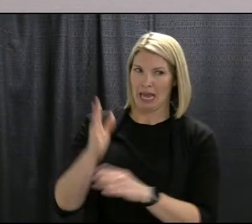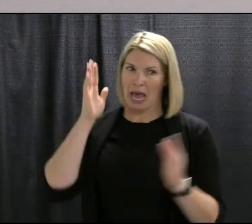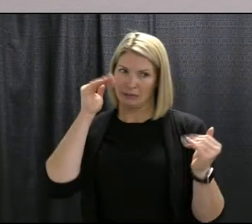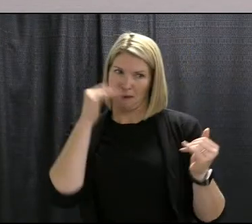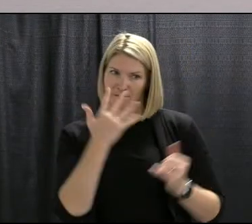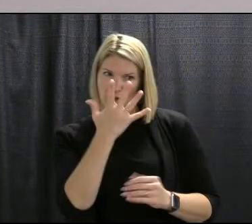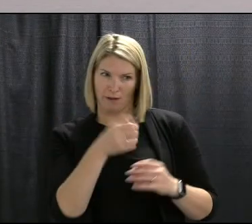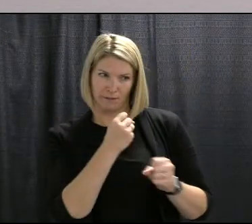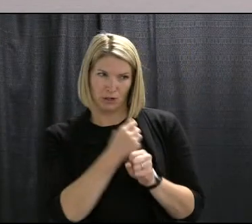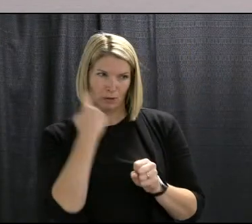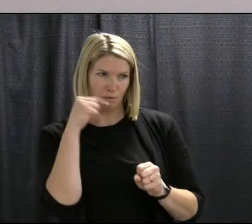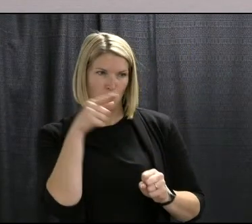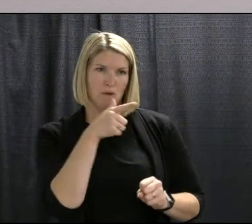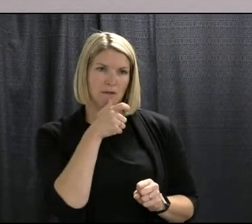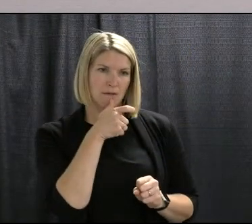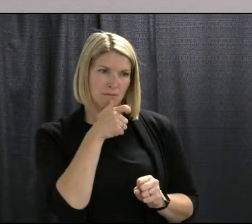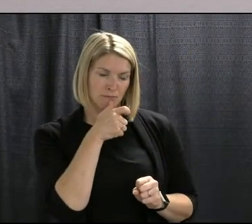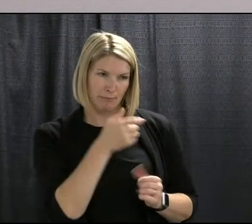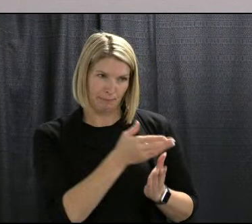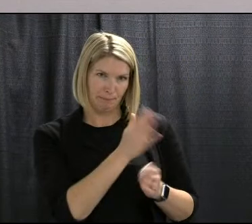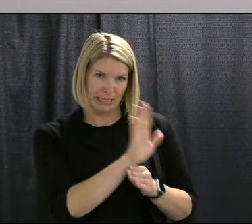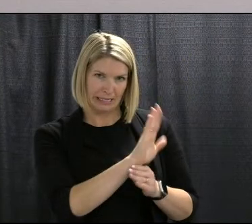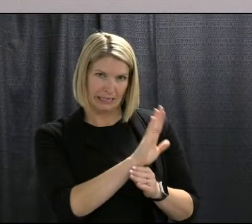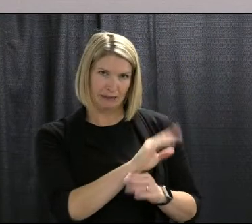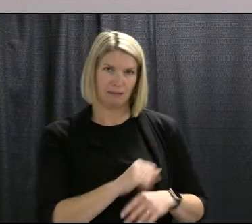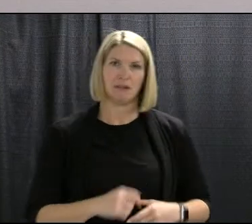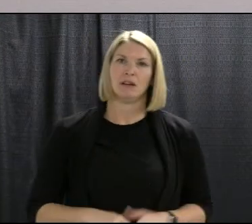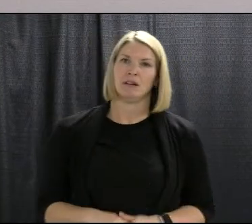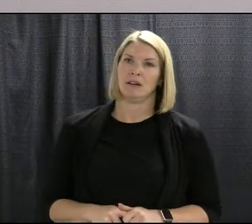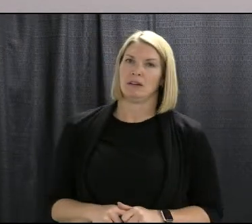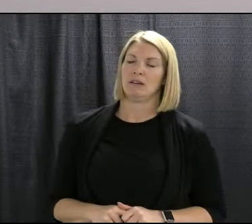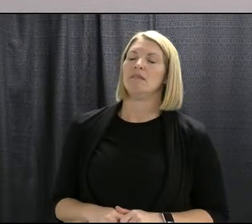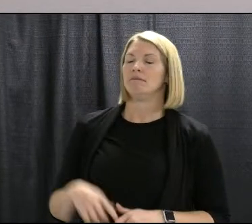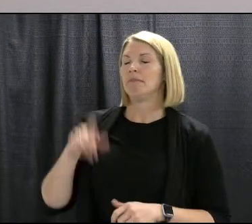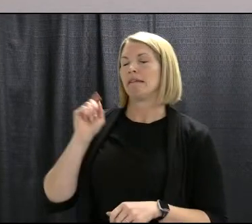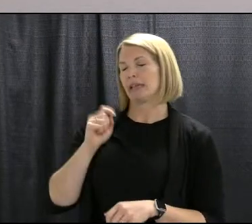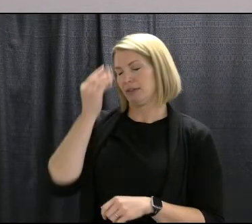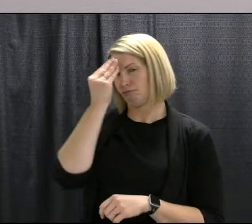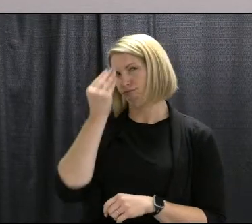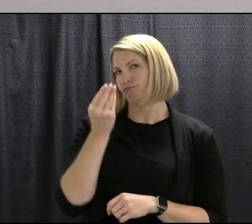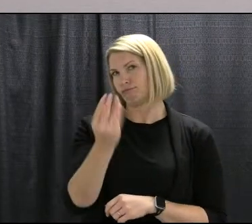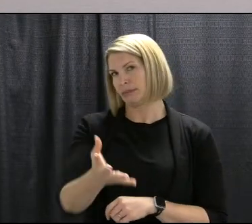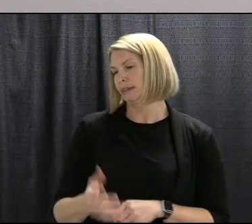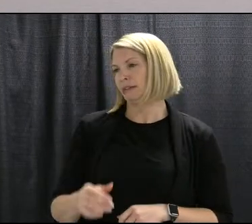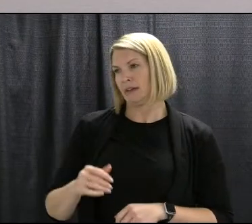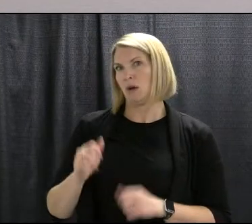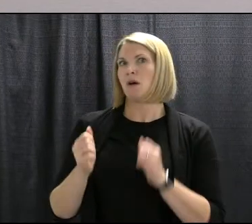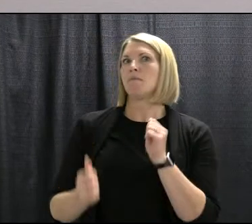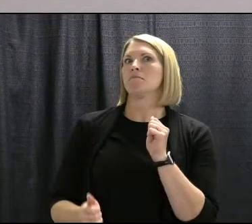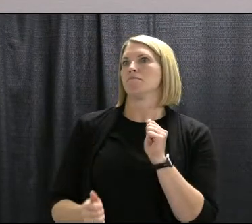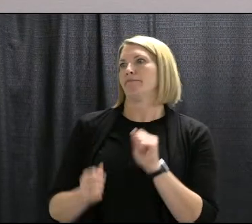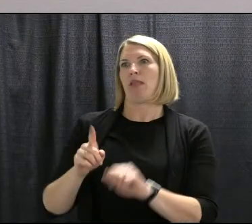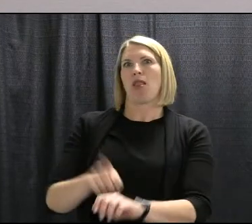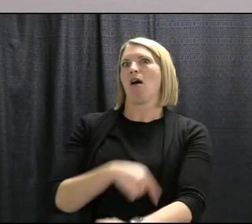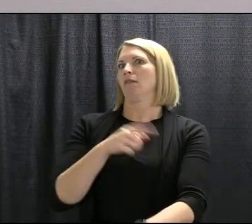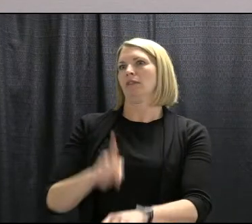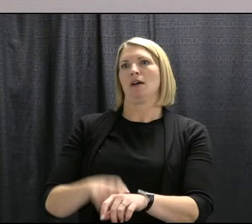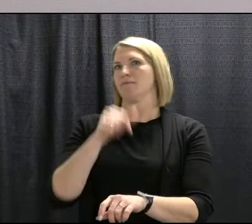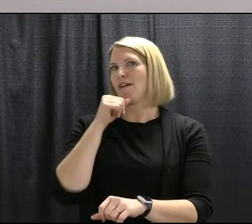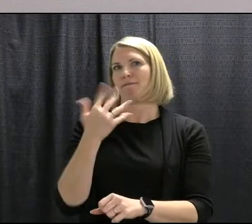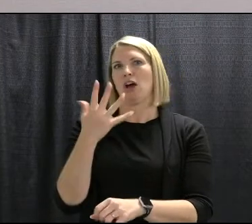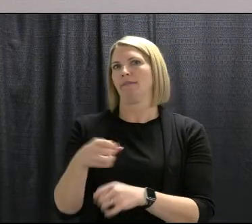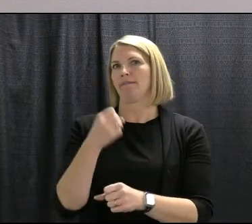sector? I can say this. It's taken a lot longer than 5 years. Pay equity has been a challenge.